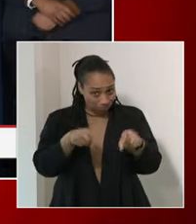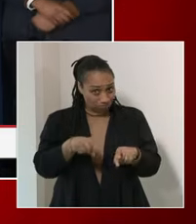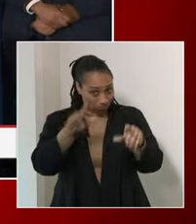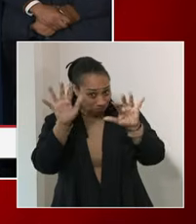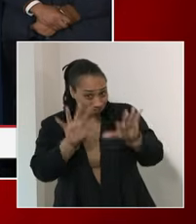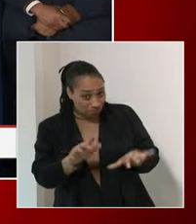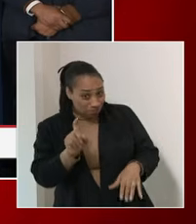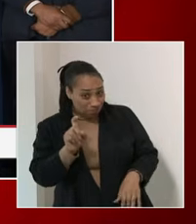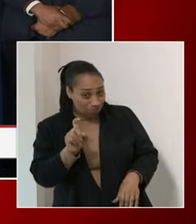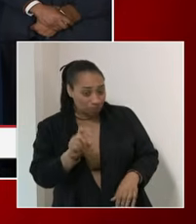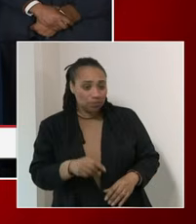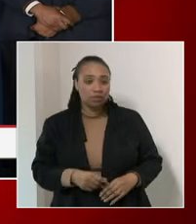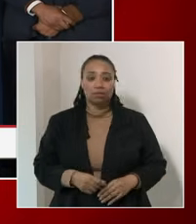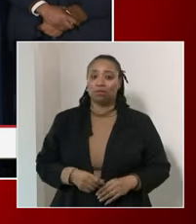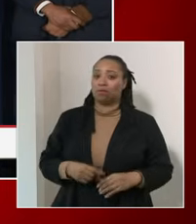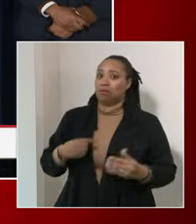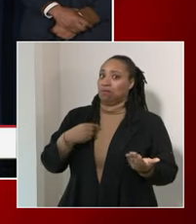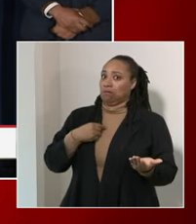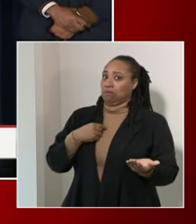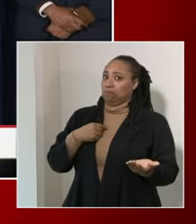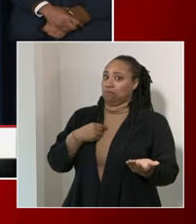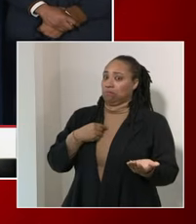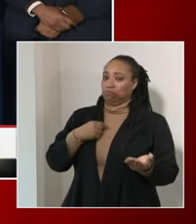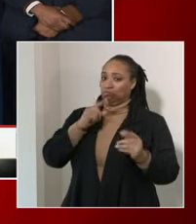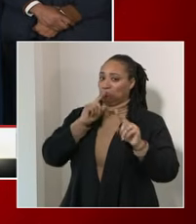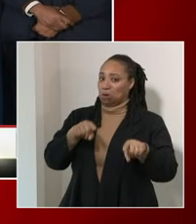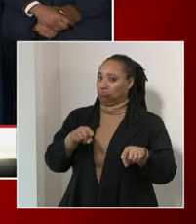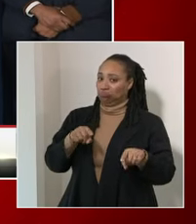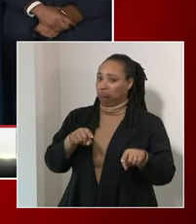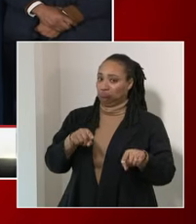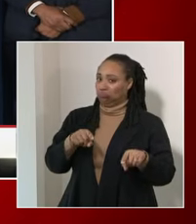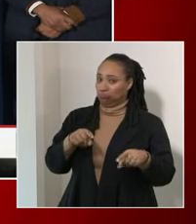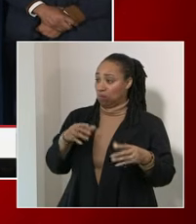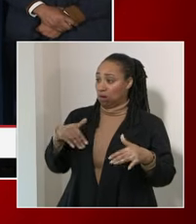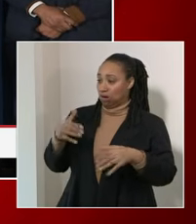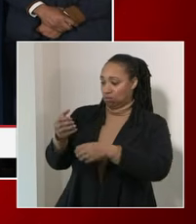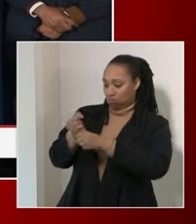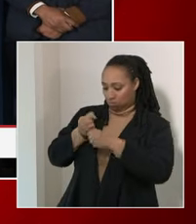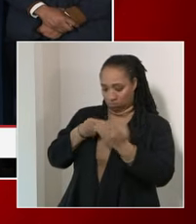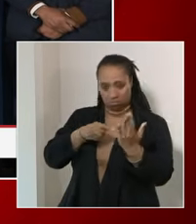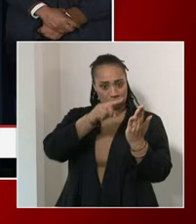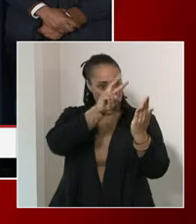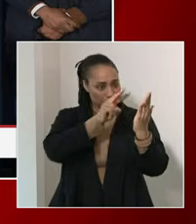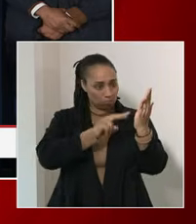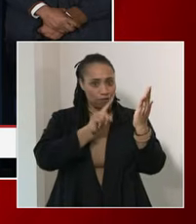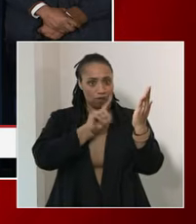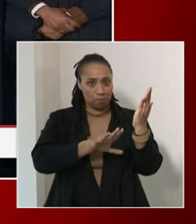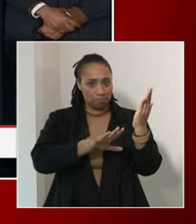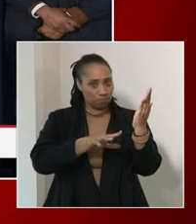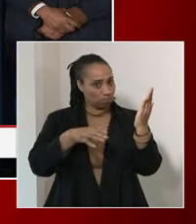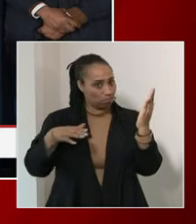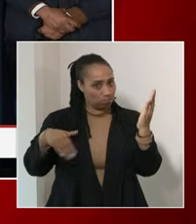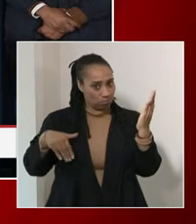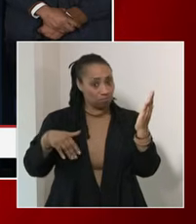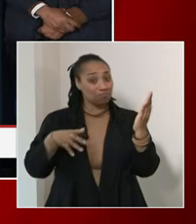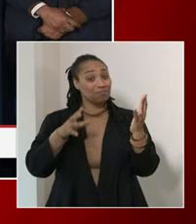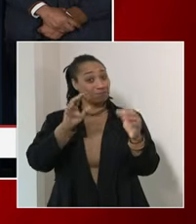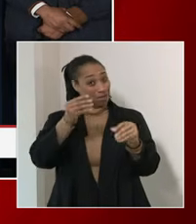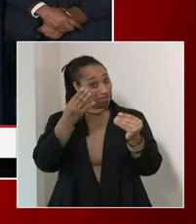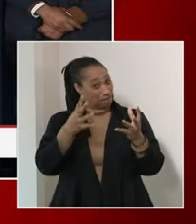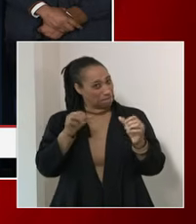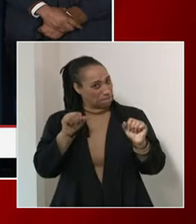that because it's not confirmed, but sadly, we think the answer is yes. We